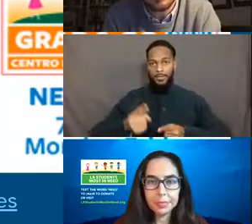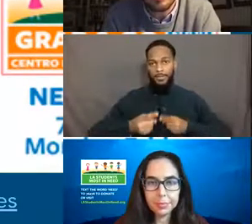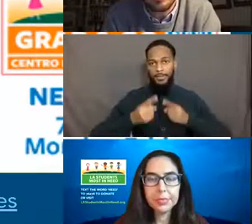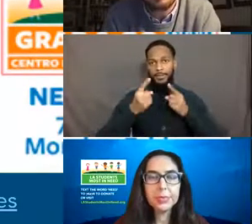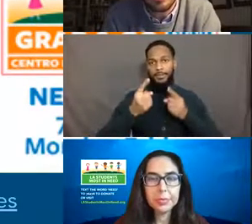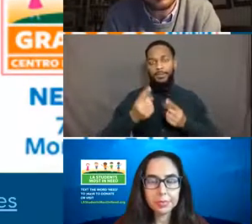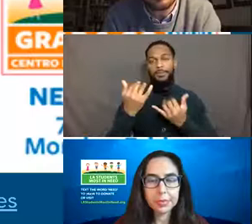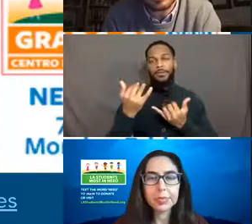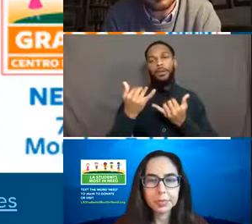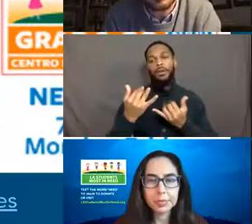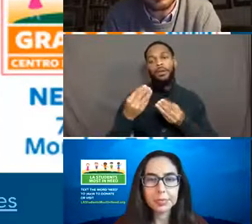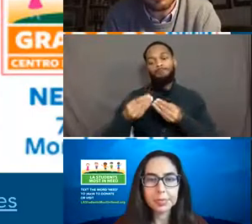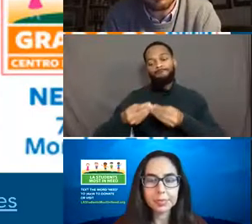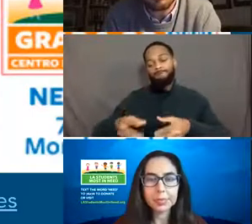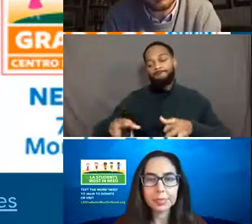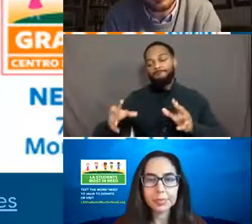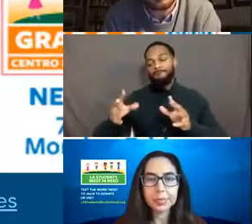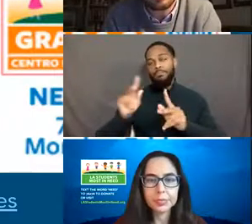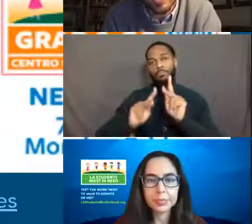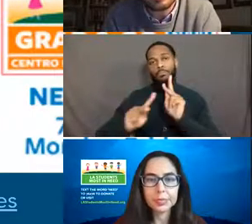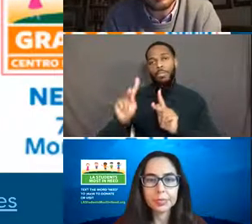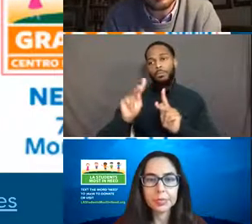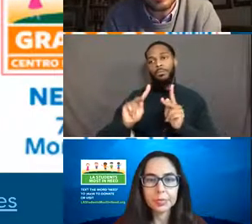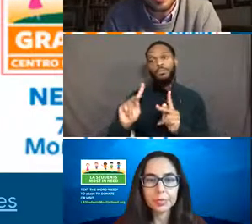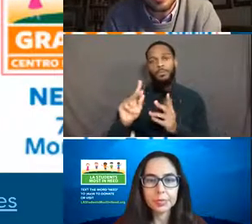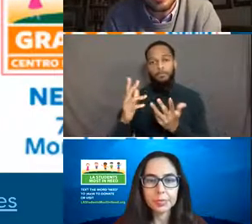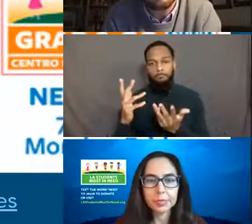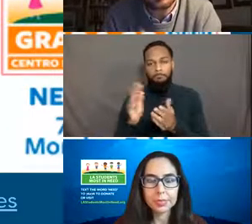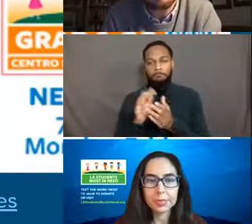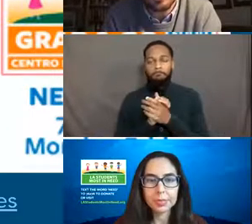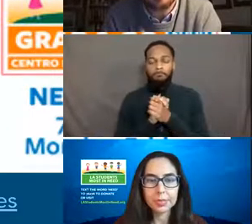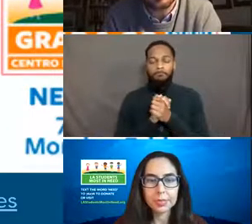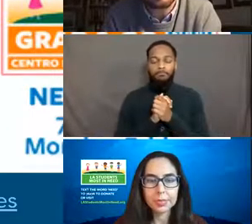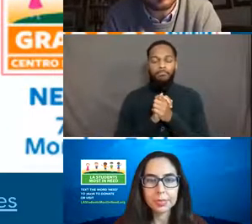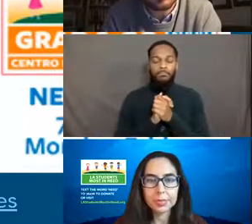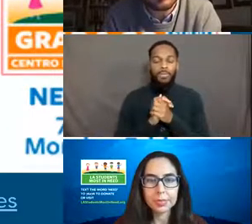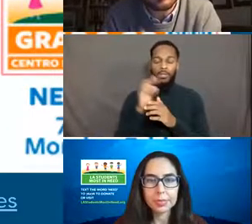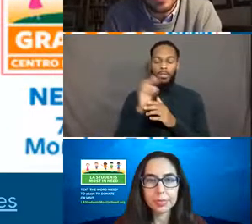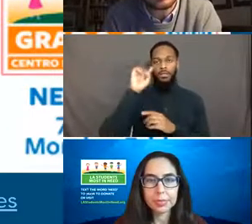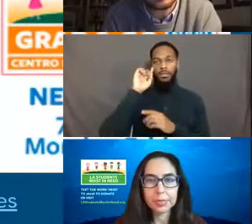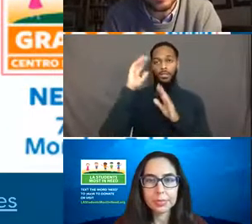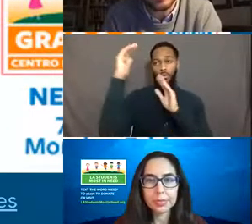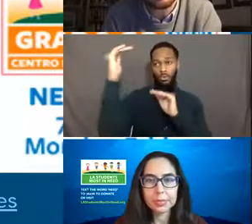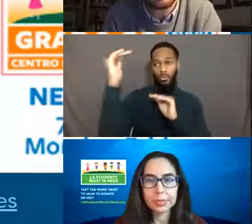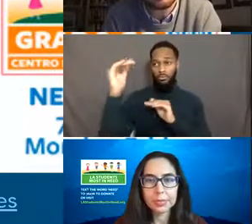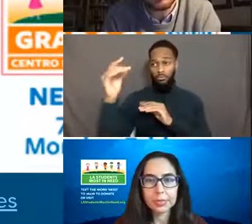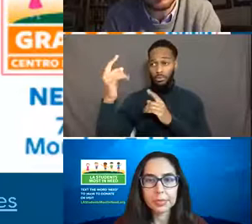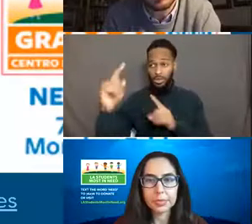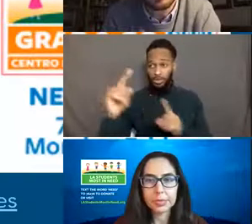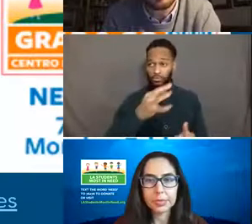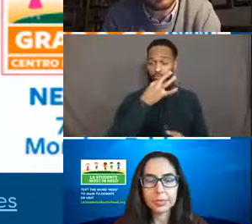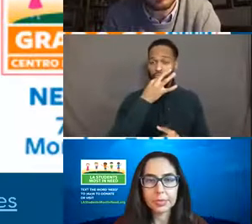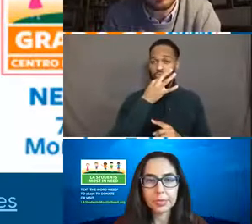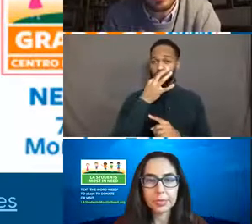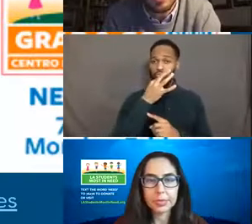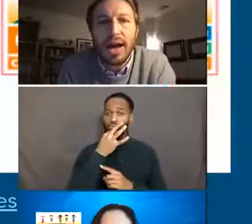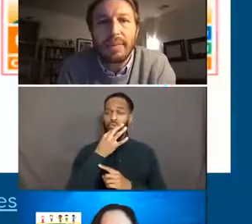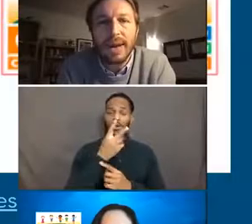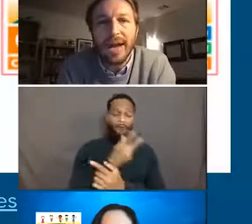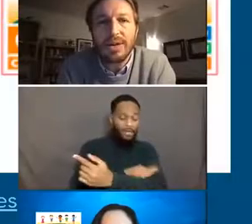one. I do think we see hope on the horizon, the reopening of schools, the vaccinating of our community around the